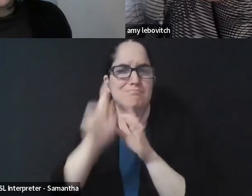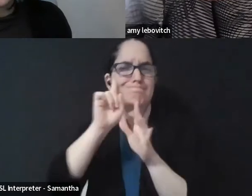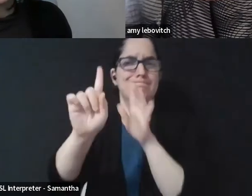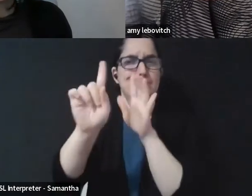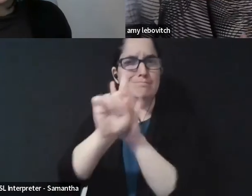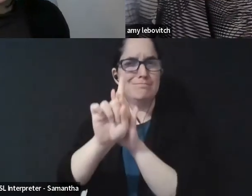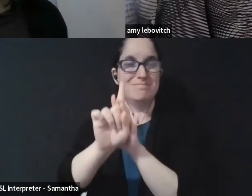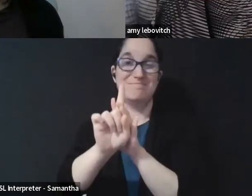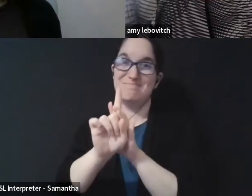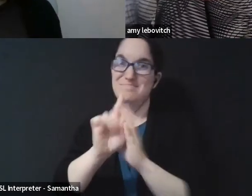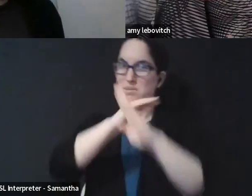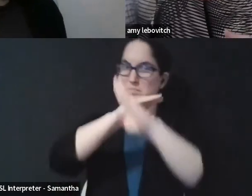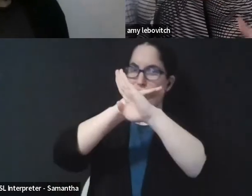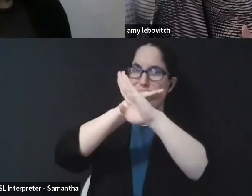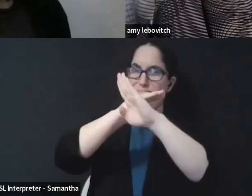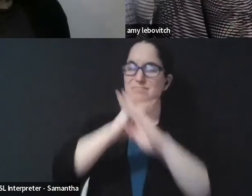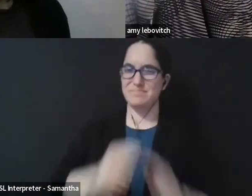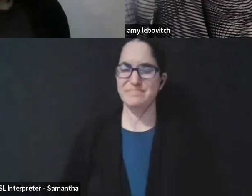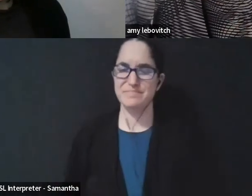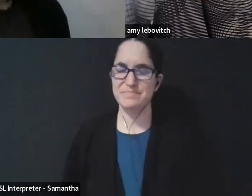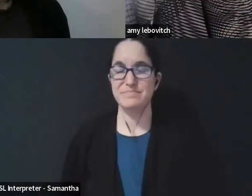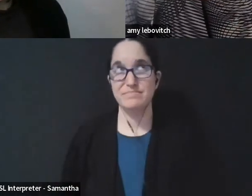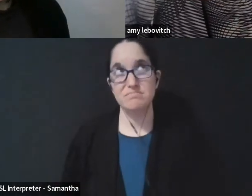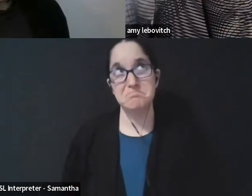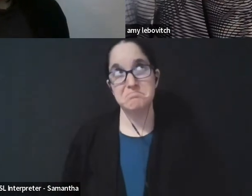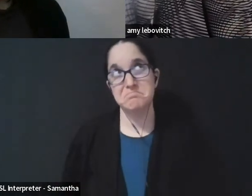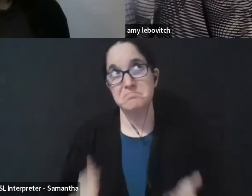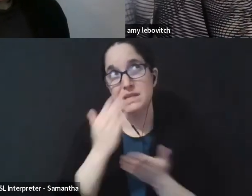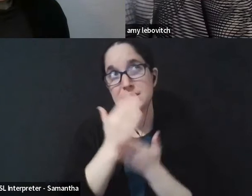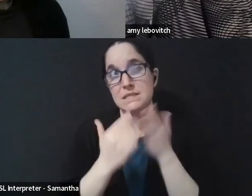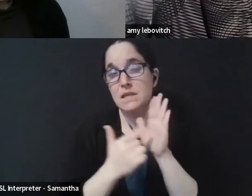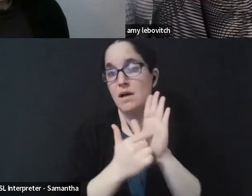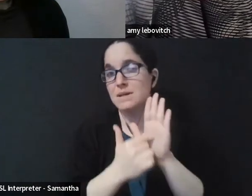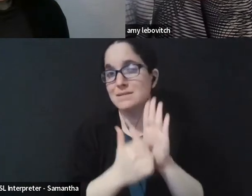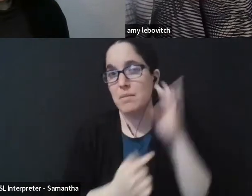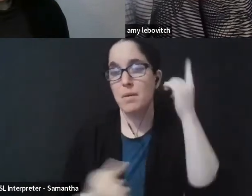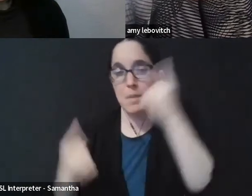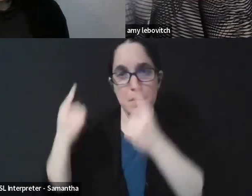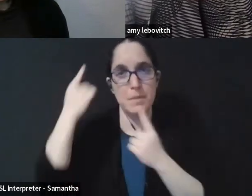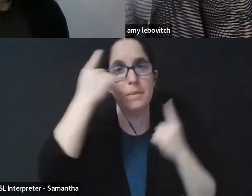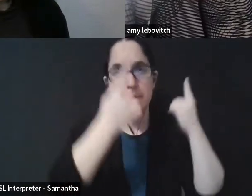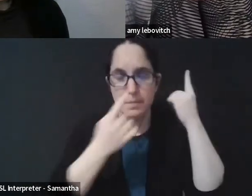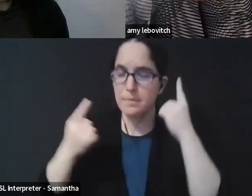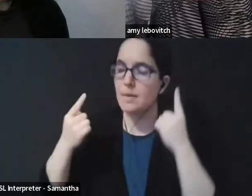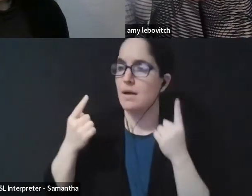being a barrier, right? And like some examples that I think about. That we've had to contend with,